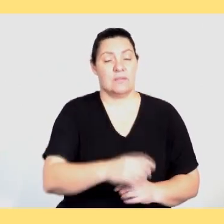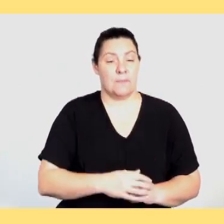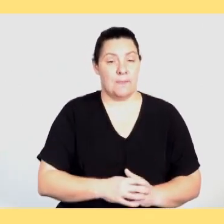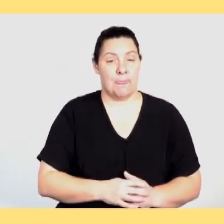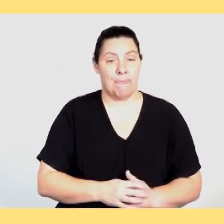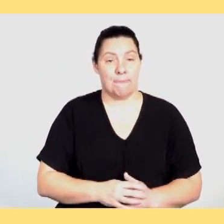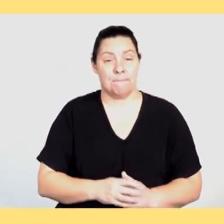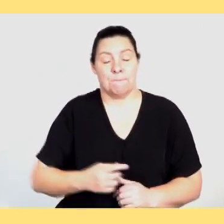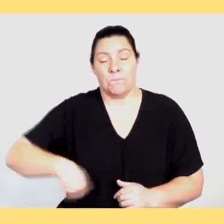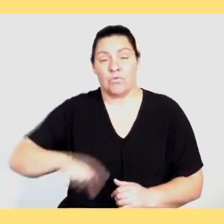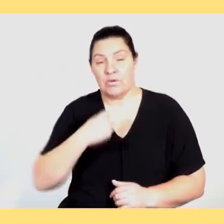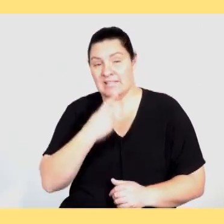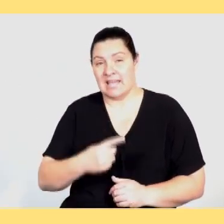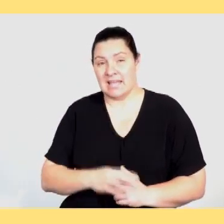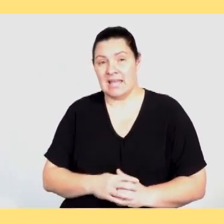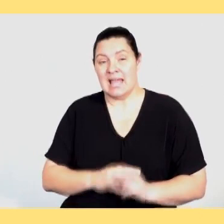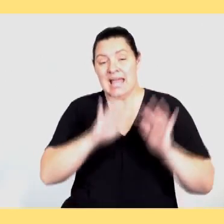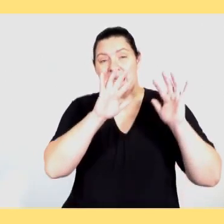8,740. Then when we say